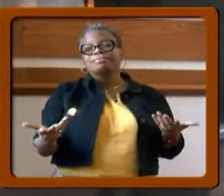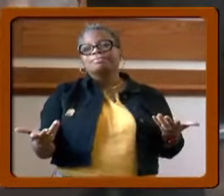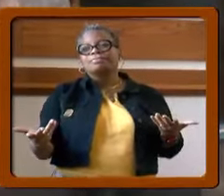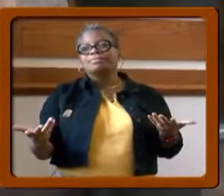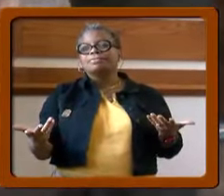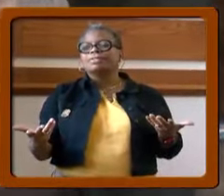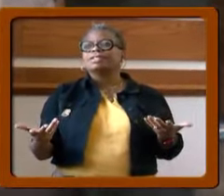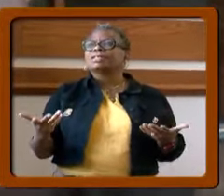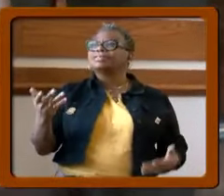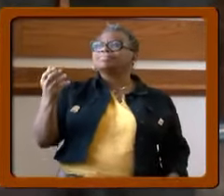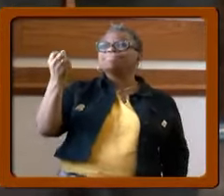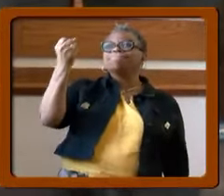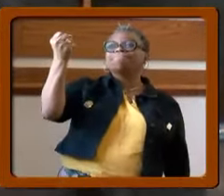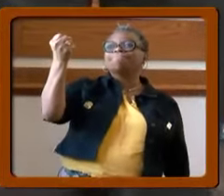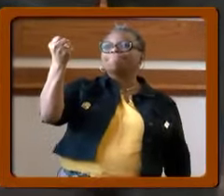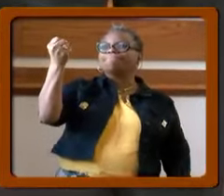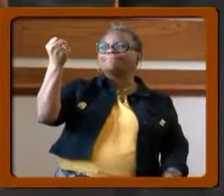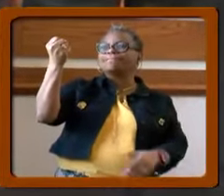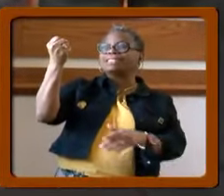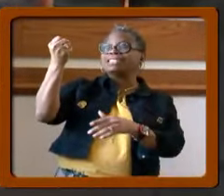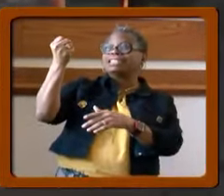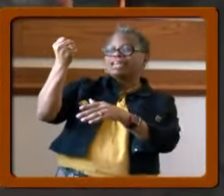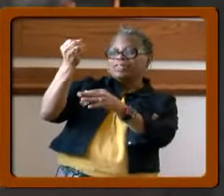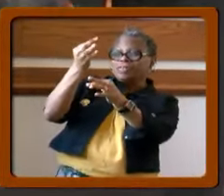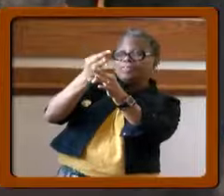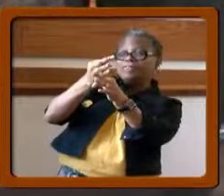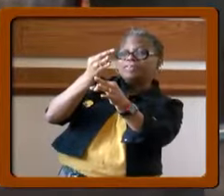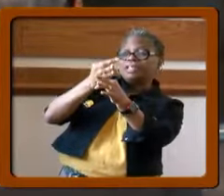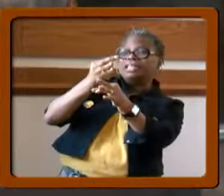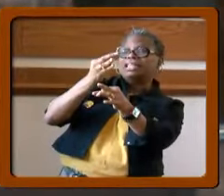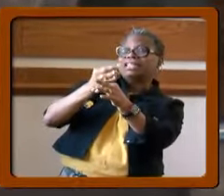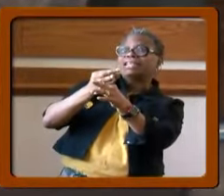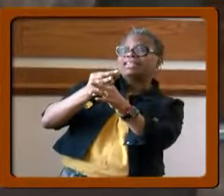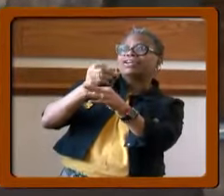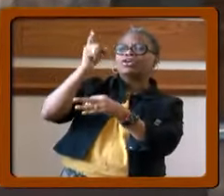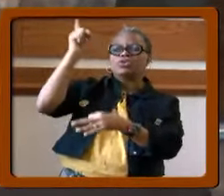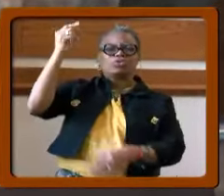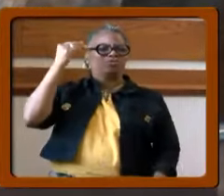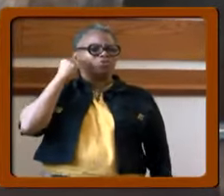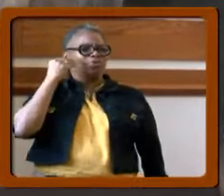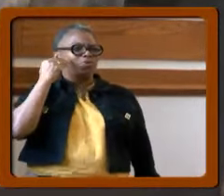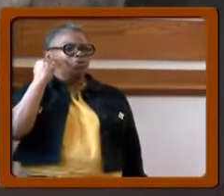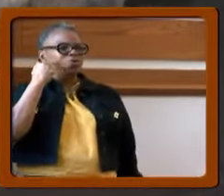but holding on to faith you know best.